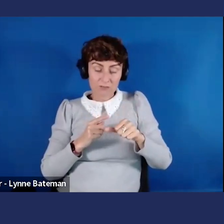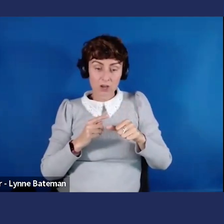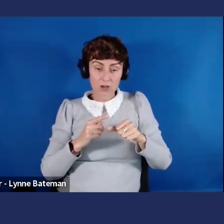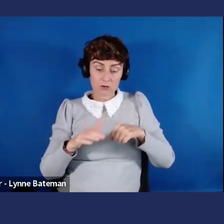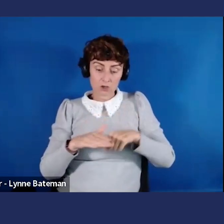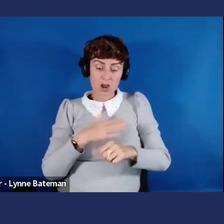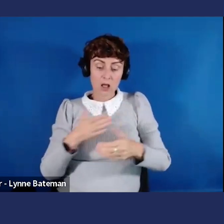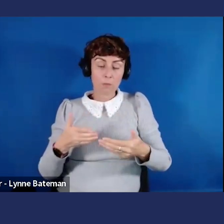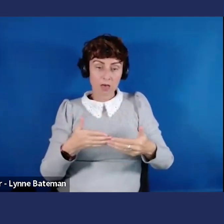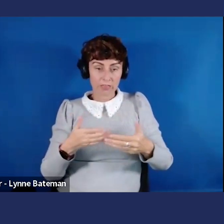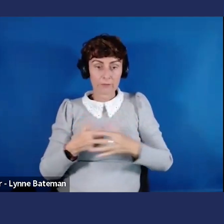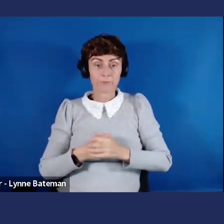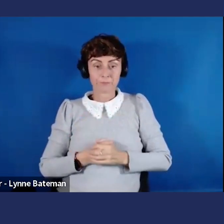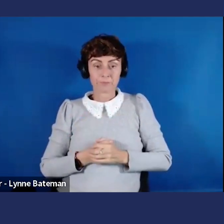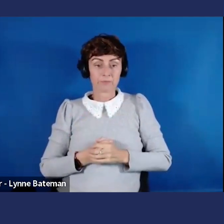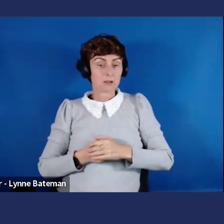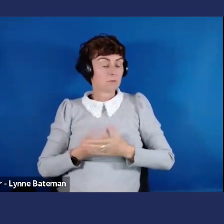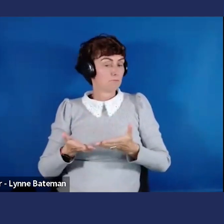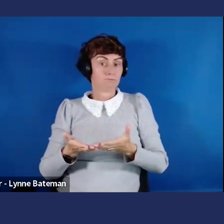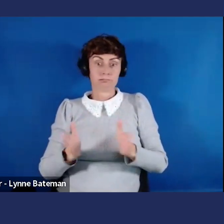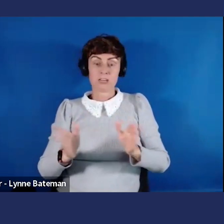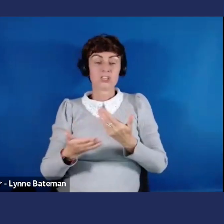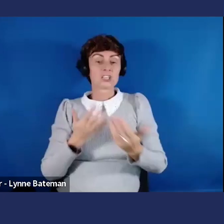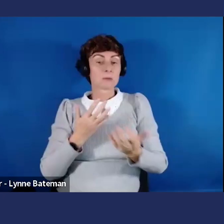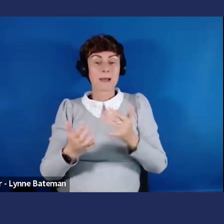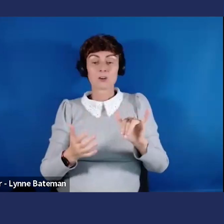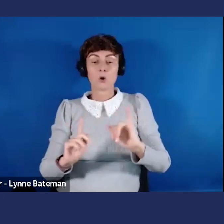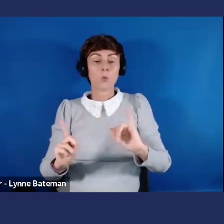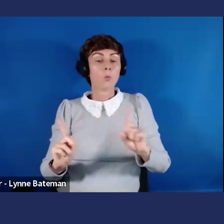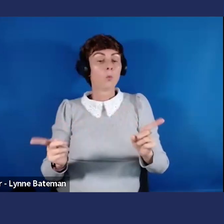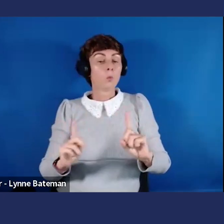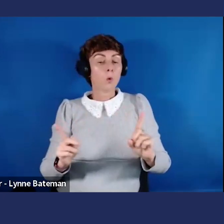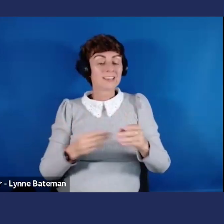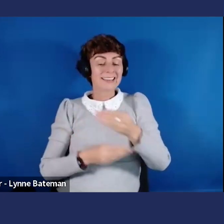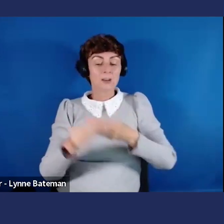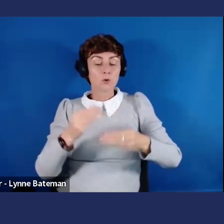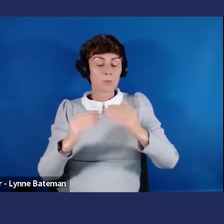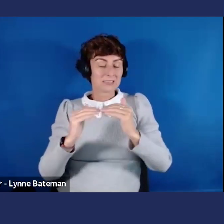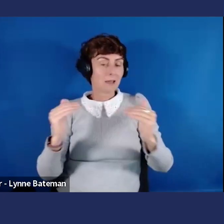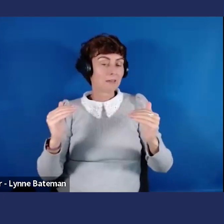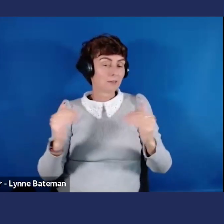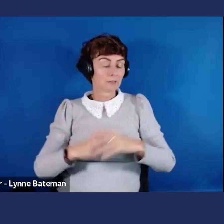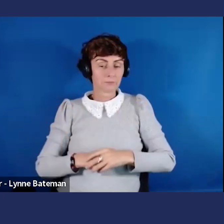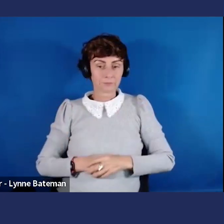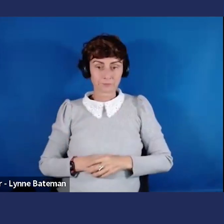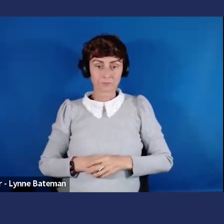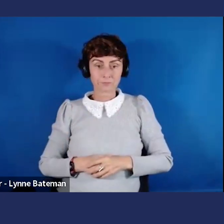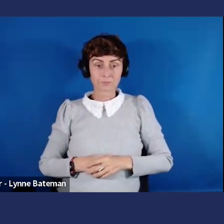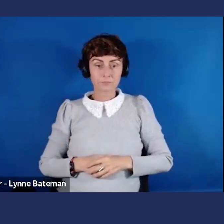all economic statuses. But what we also know is that women birthing people from